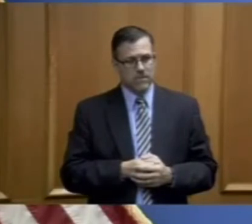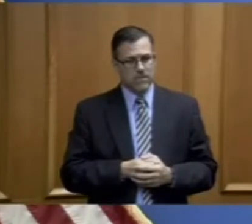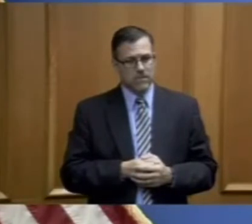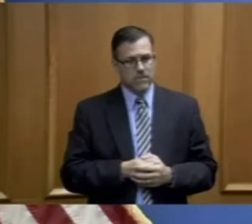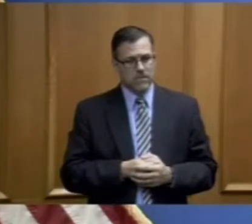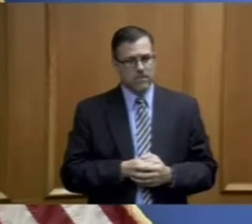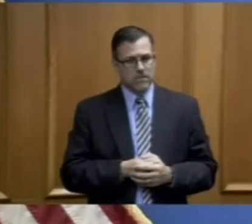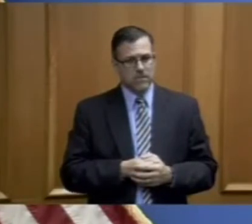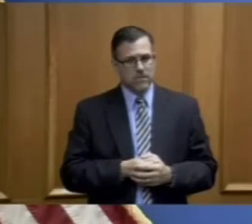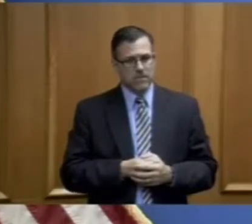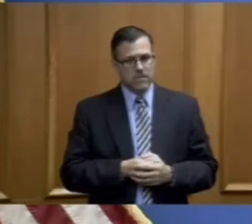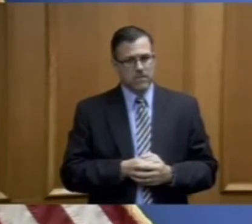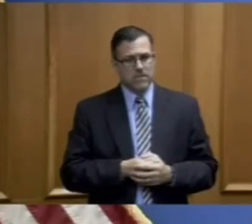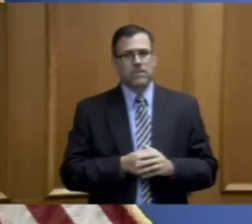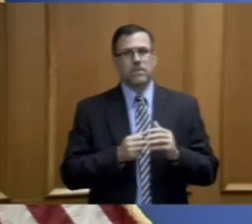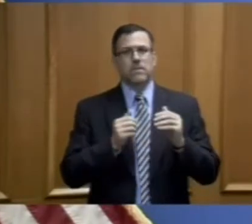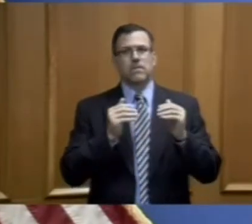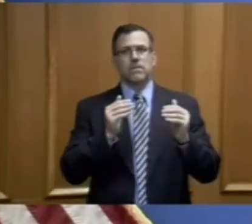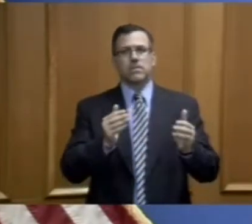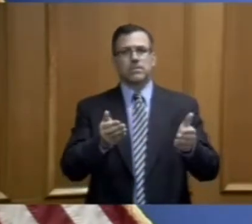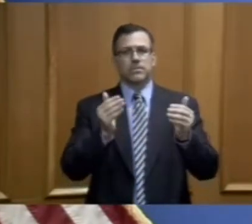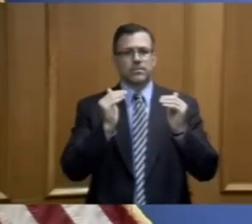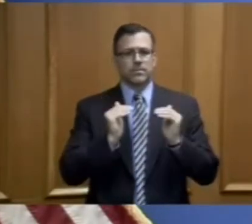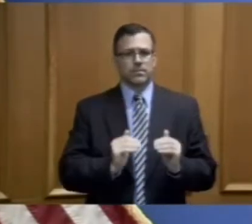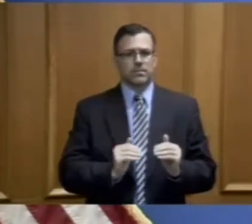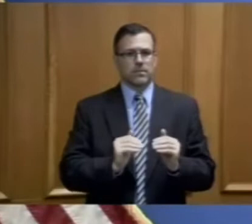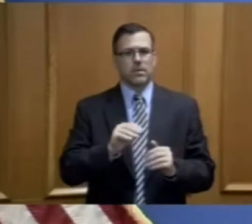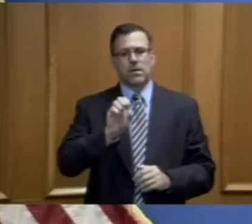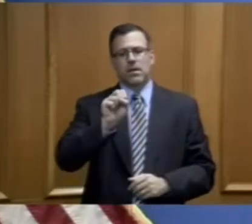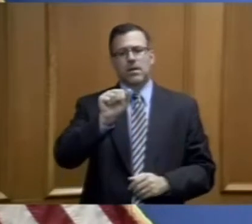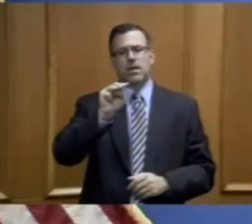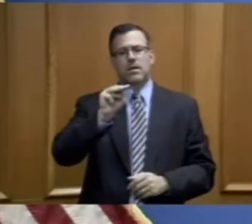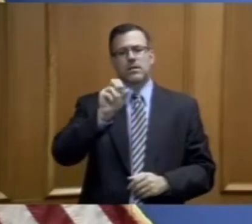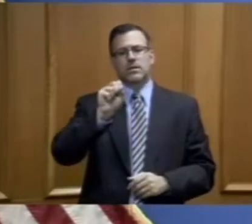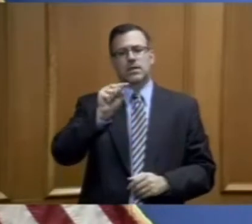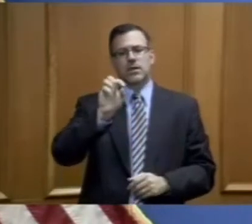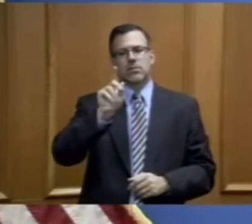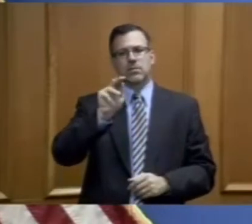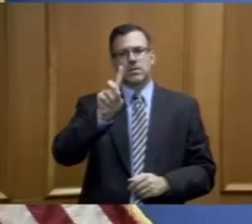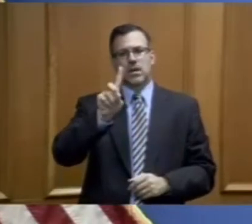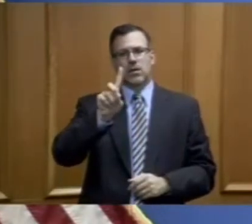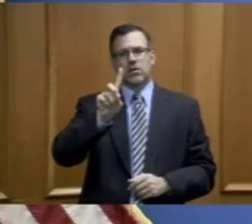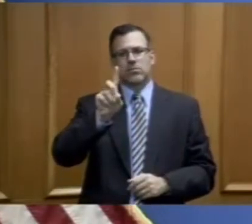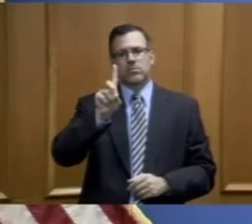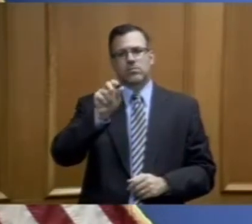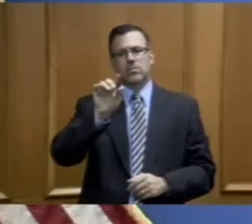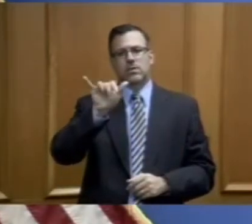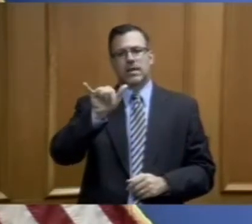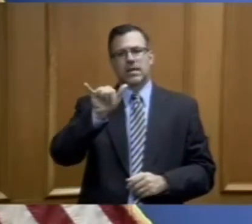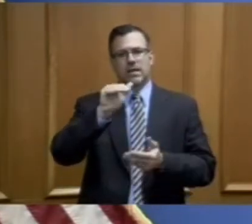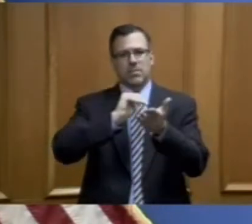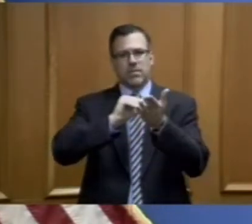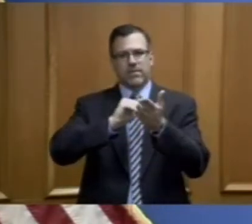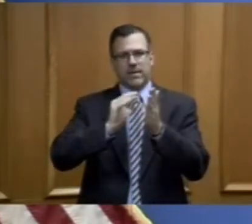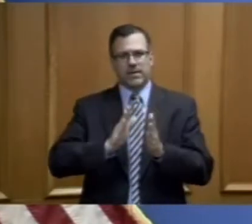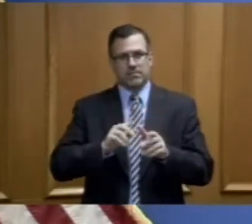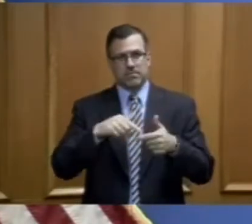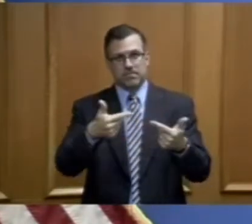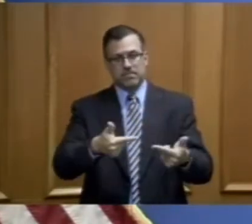Okay. We'll continue to move on. Sam Stockard with the Daily Memphian. Sam, your line is open.